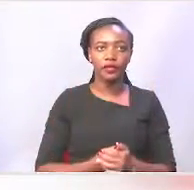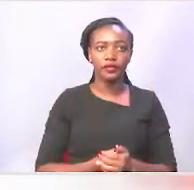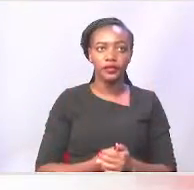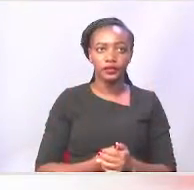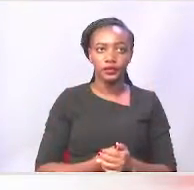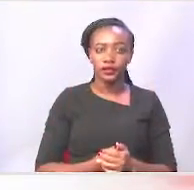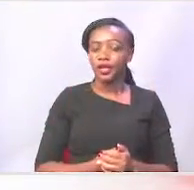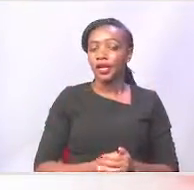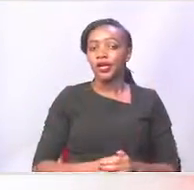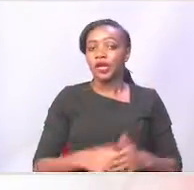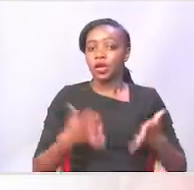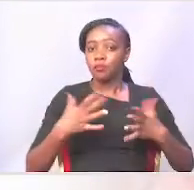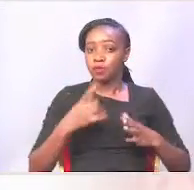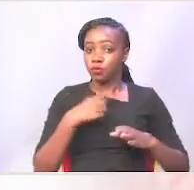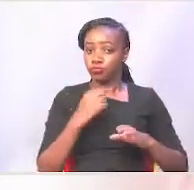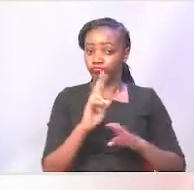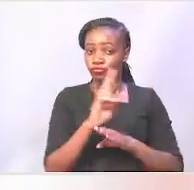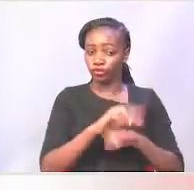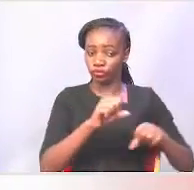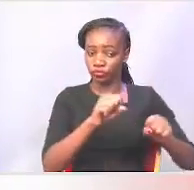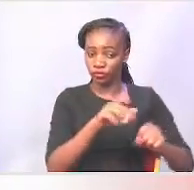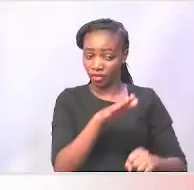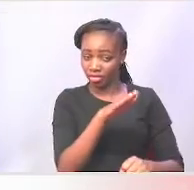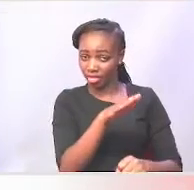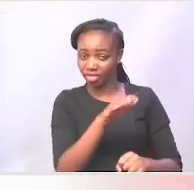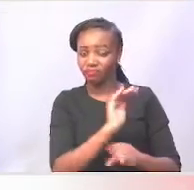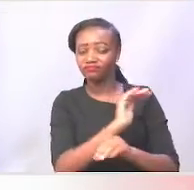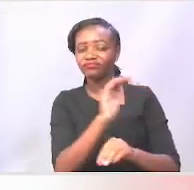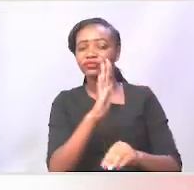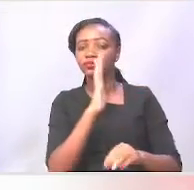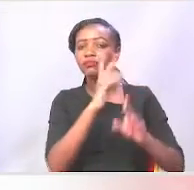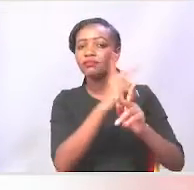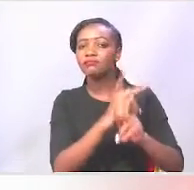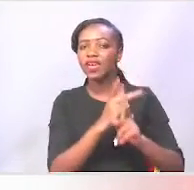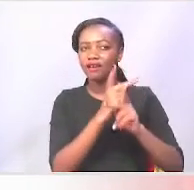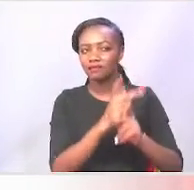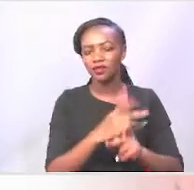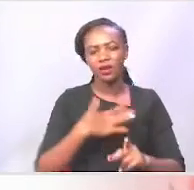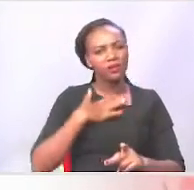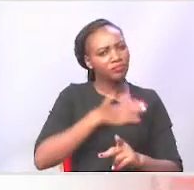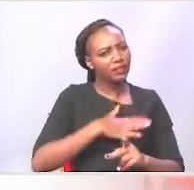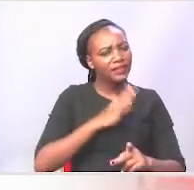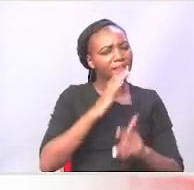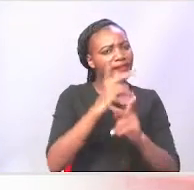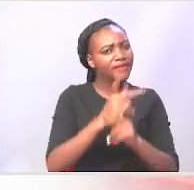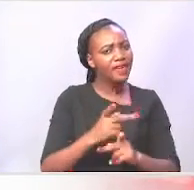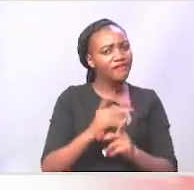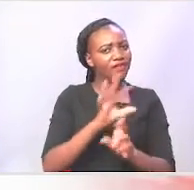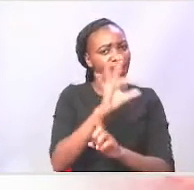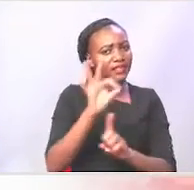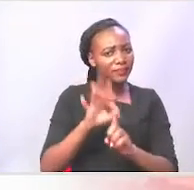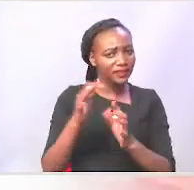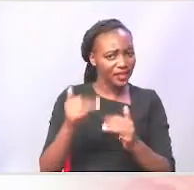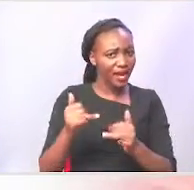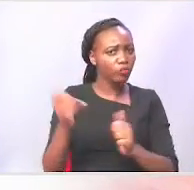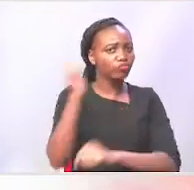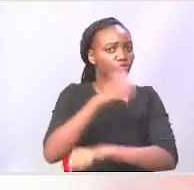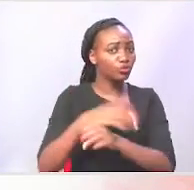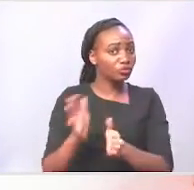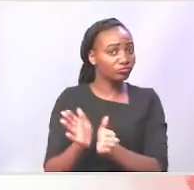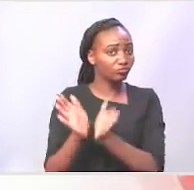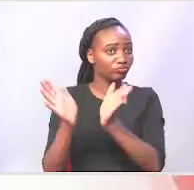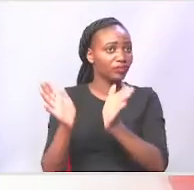have been cau to be careful on the road mangu kwa madeva ni ku wakati wakati afungu shule